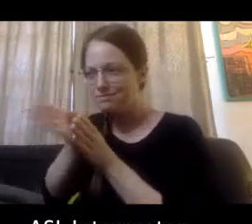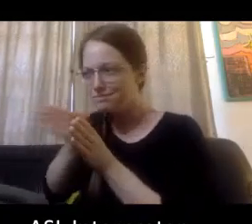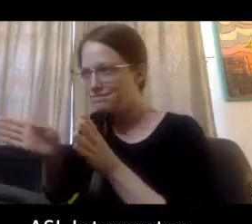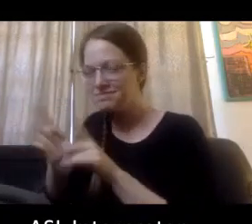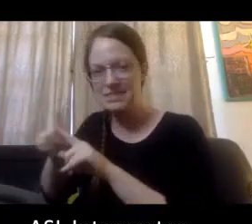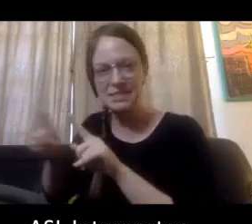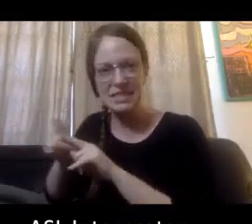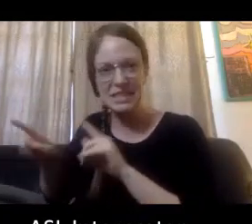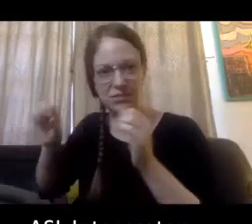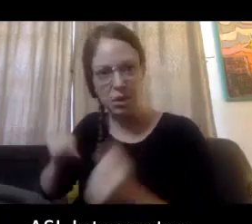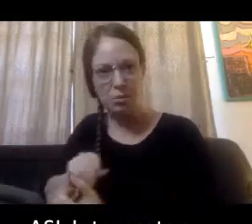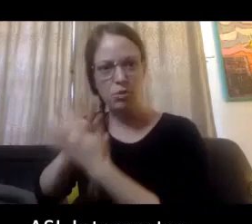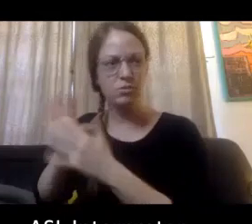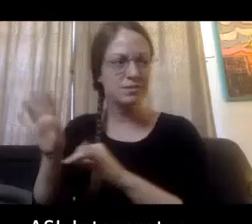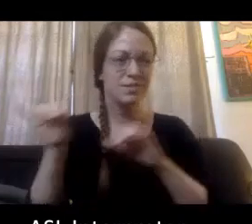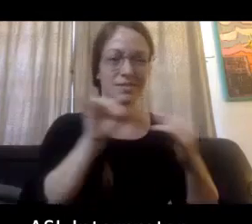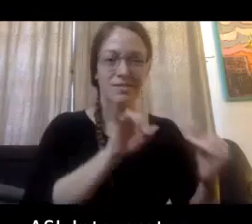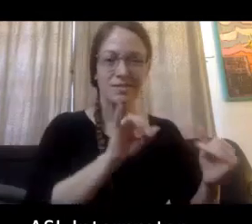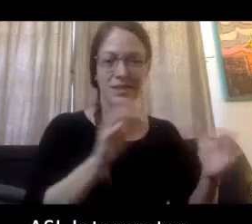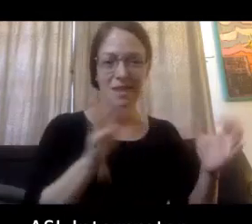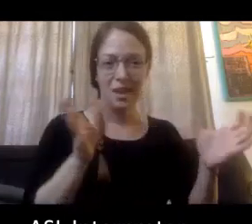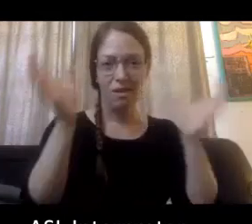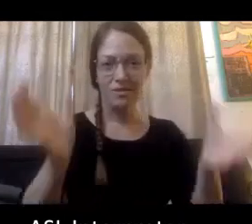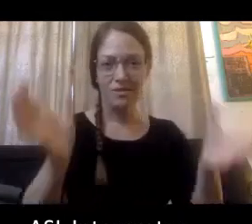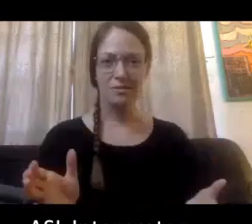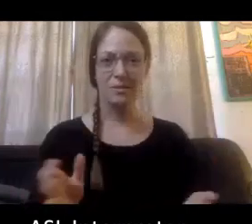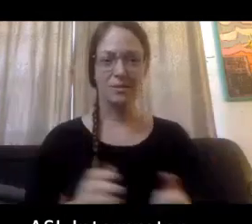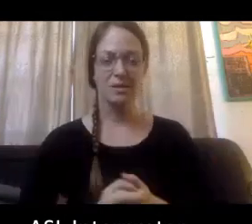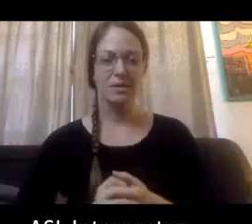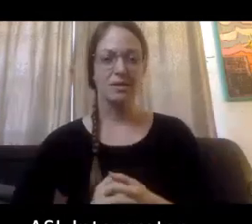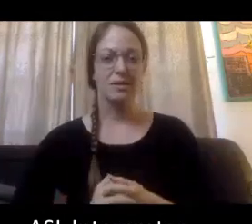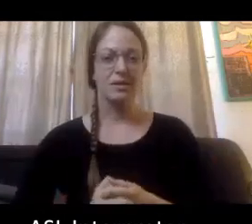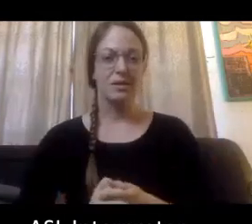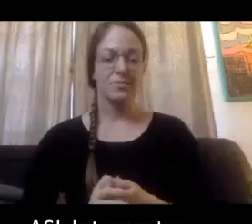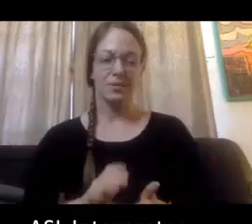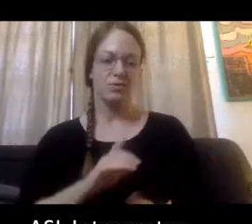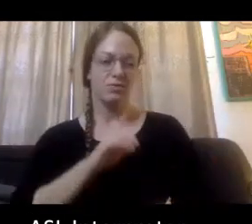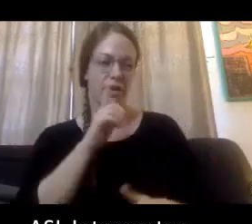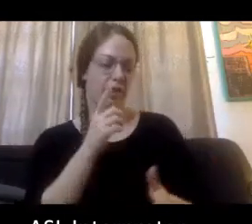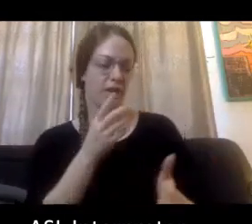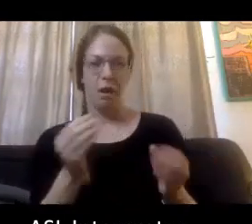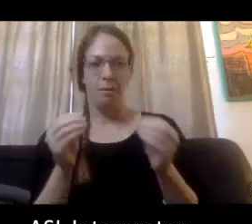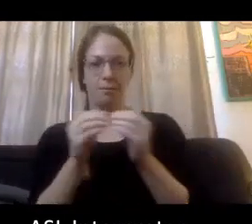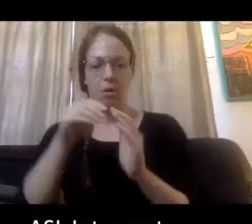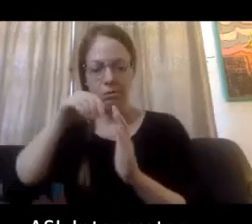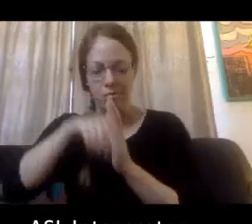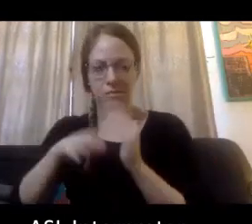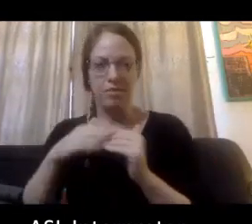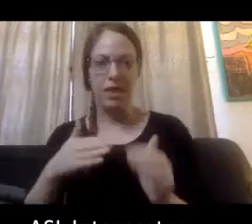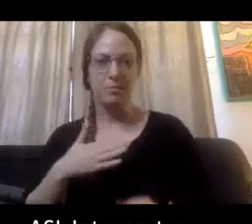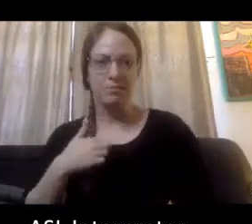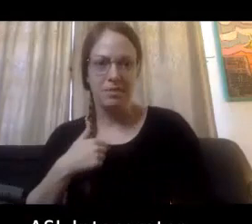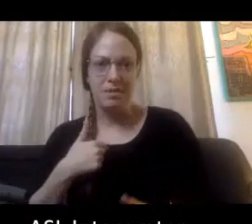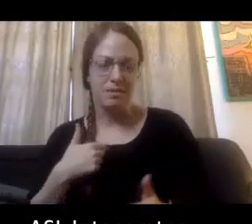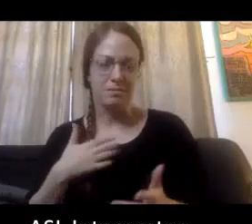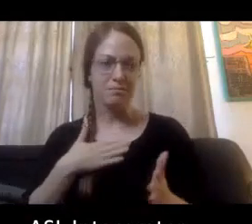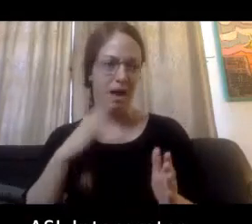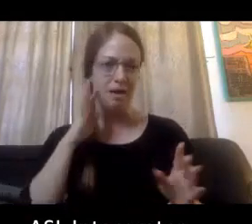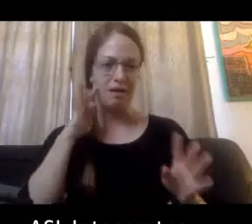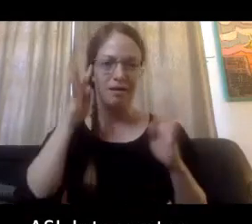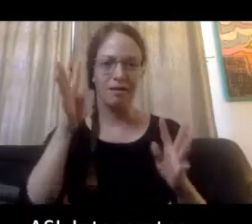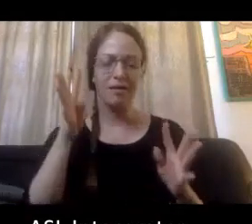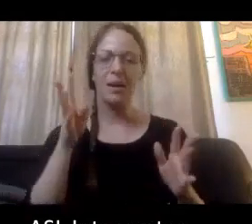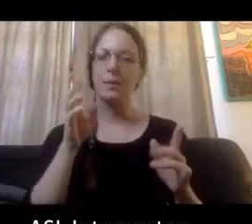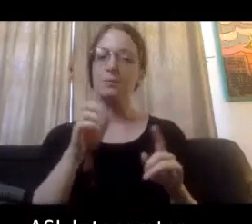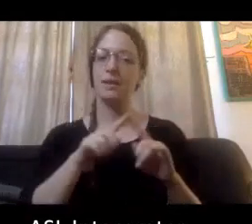of made other things that are actually much greater than what I've done. But it's cool to be on the ground floor. I would say that's the biggest